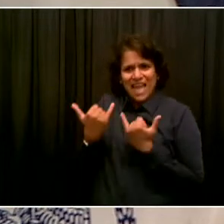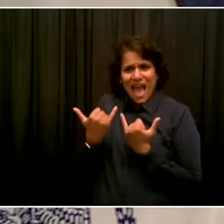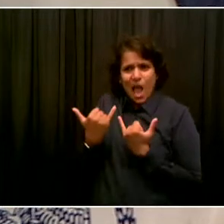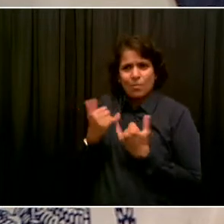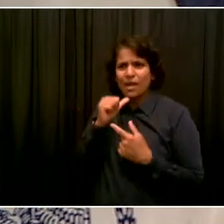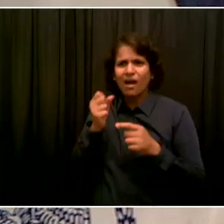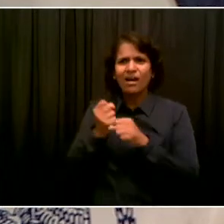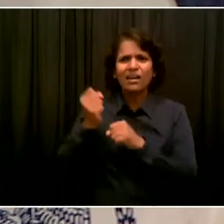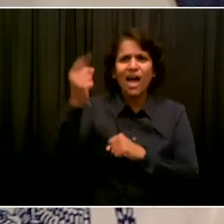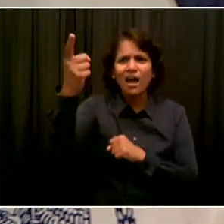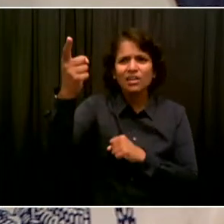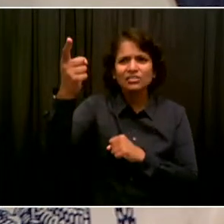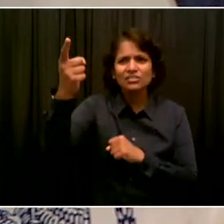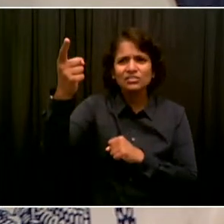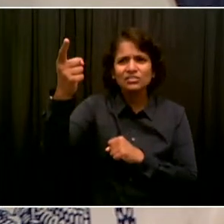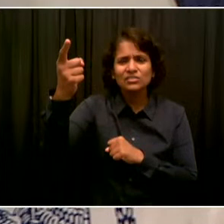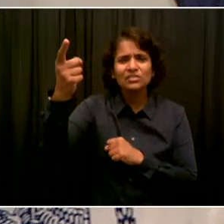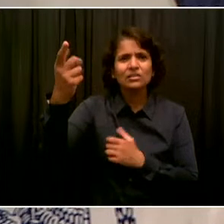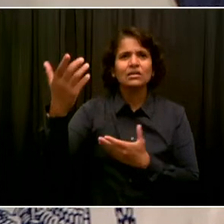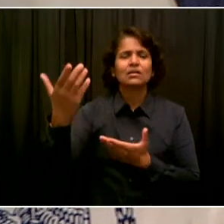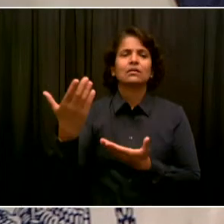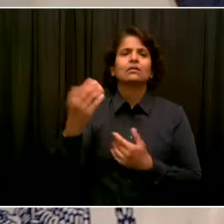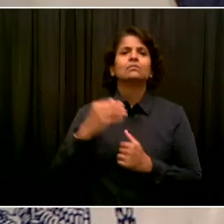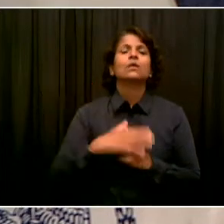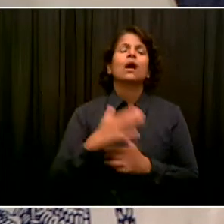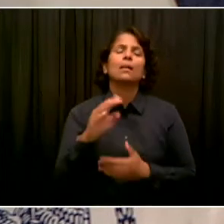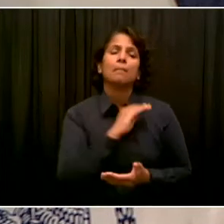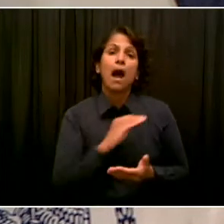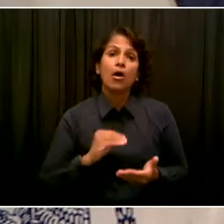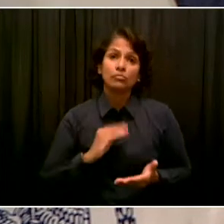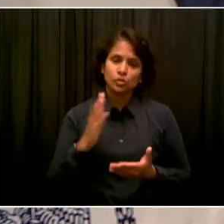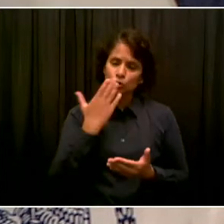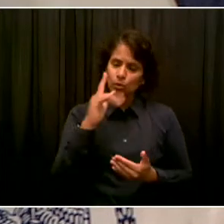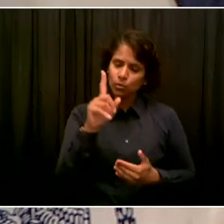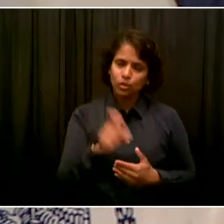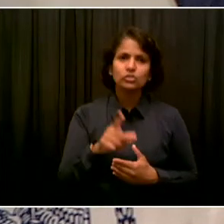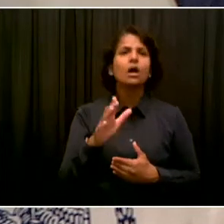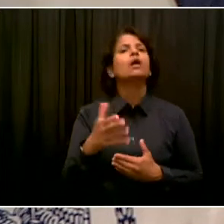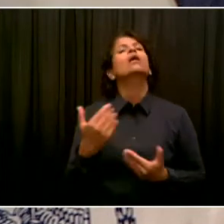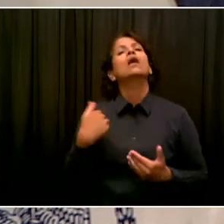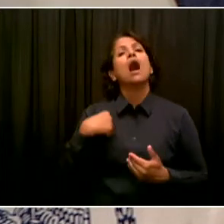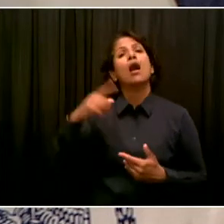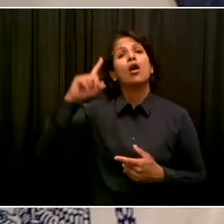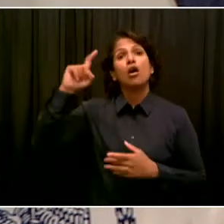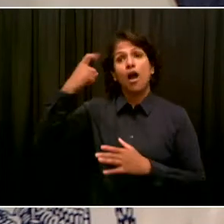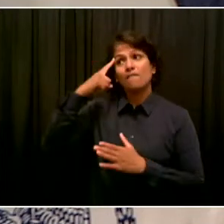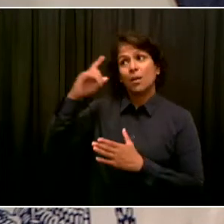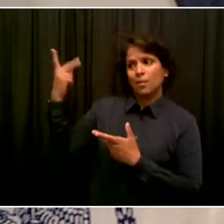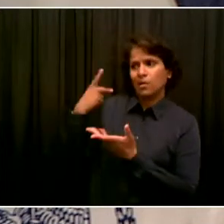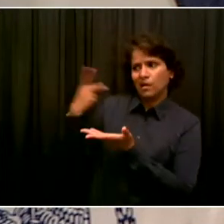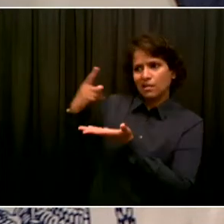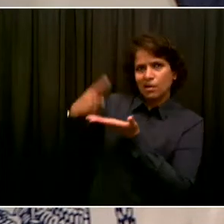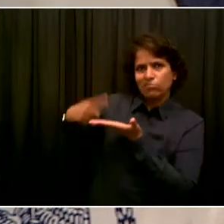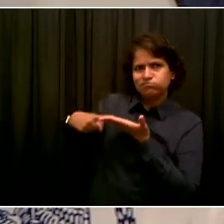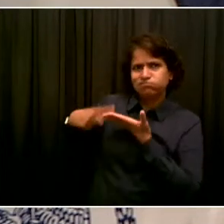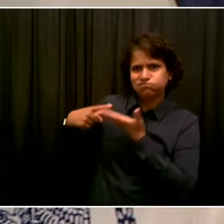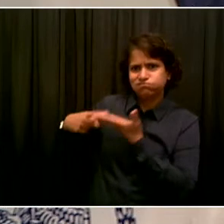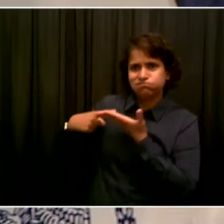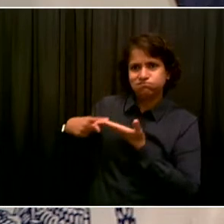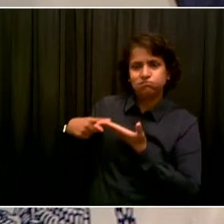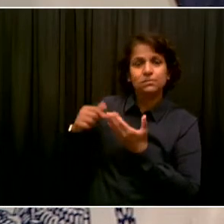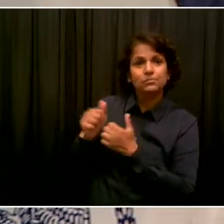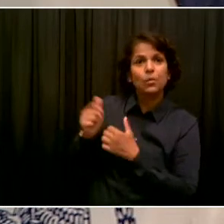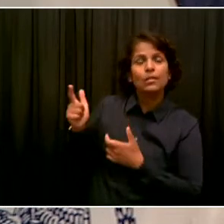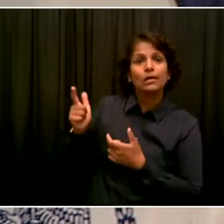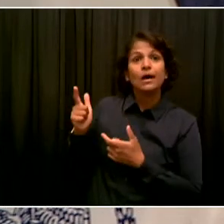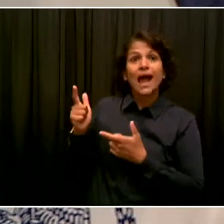have spoken to the governor, a very productive conversation last week. And the governor does have the ability to implement